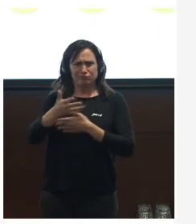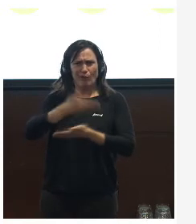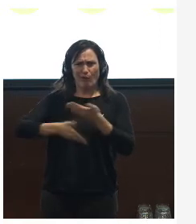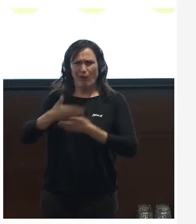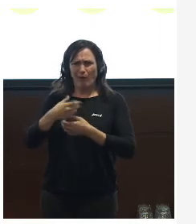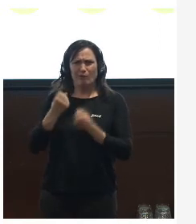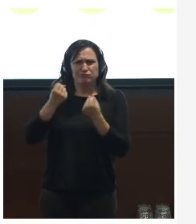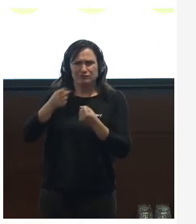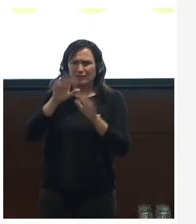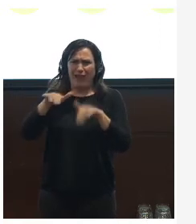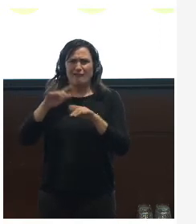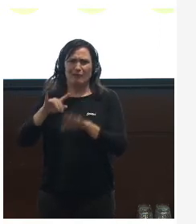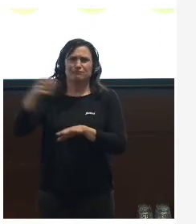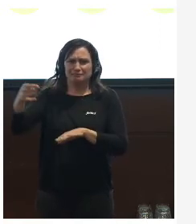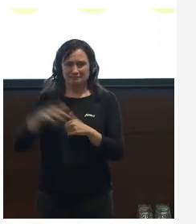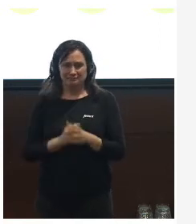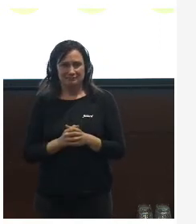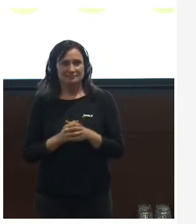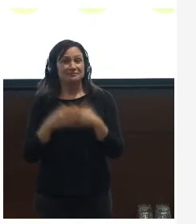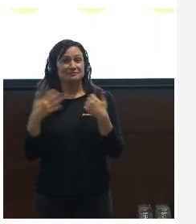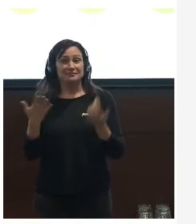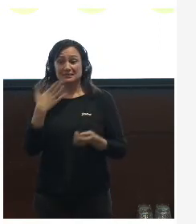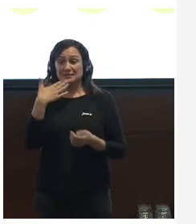customer. Because if everybody's happy, we all win.